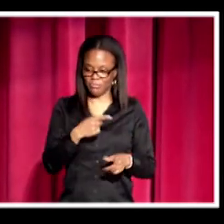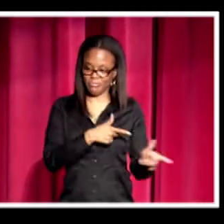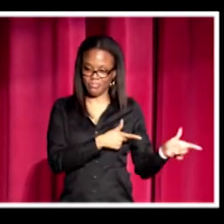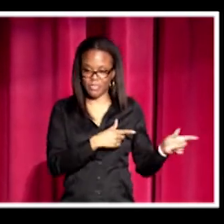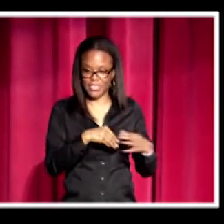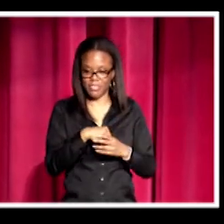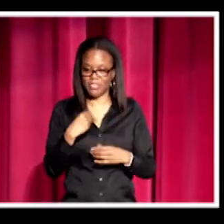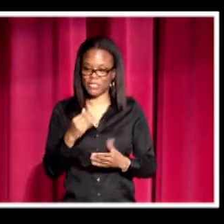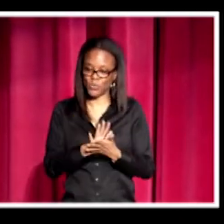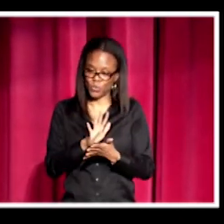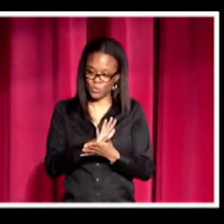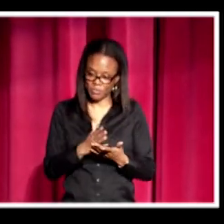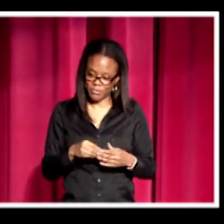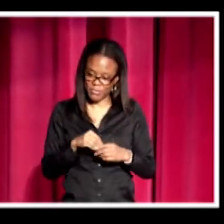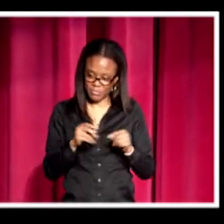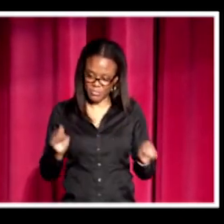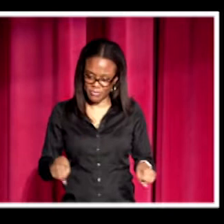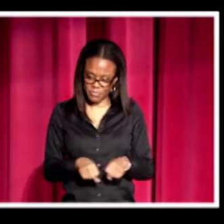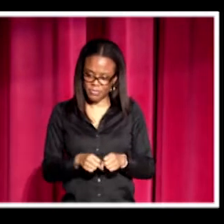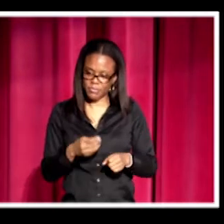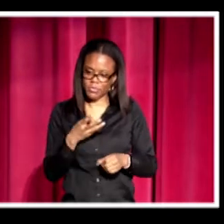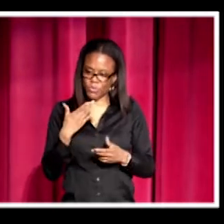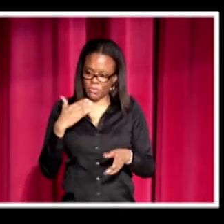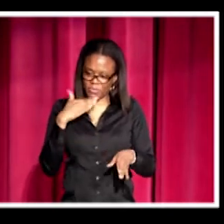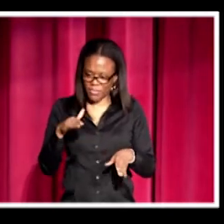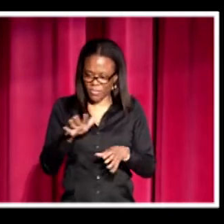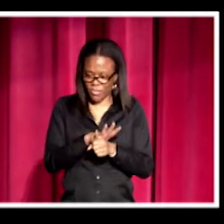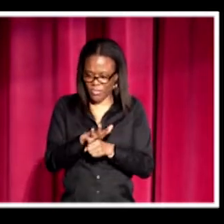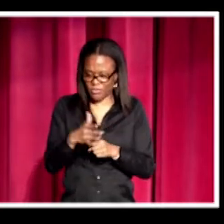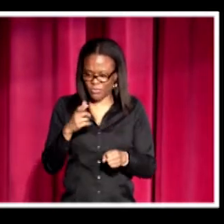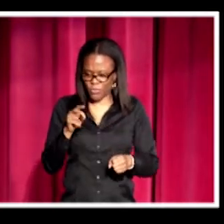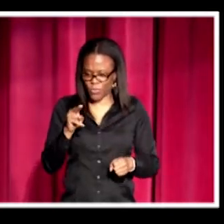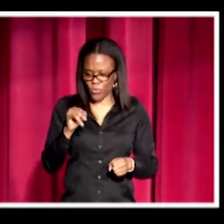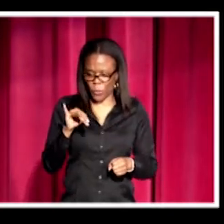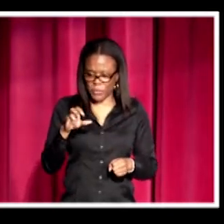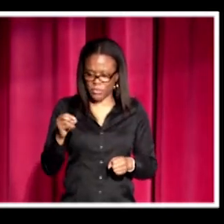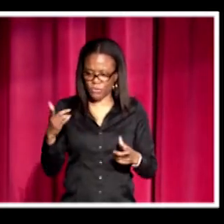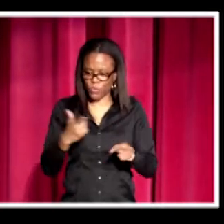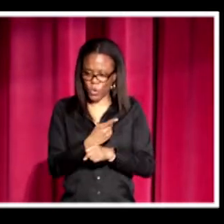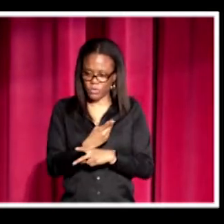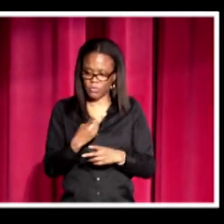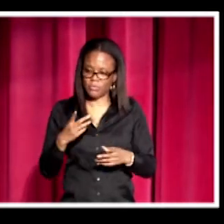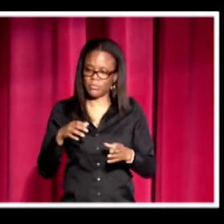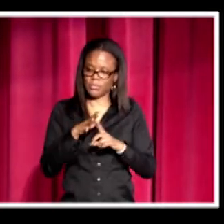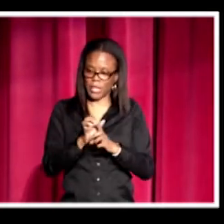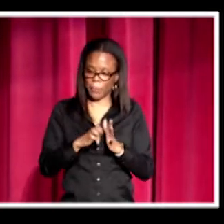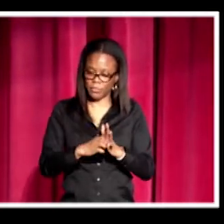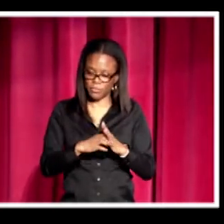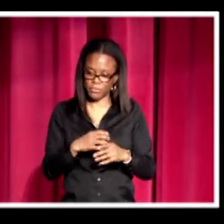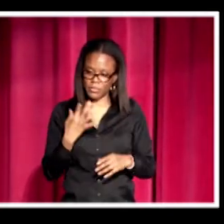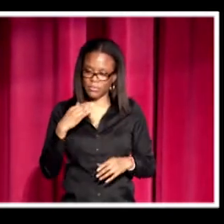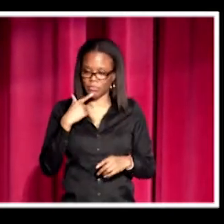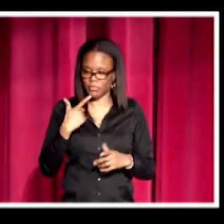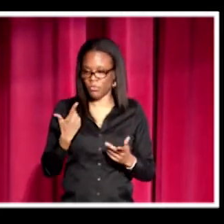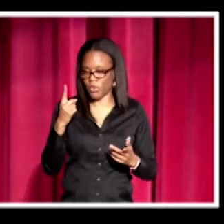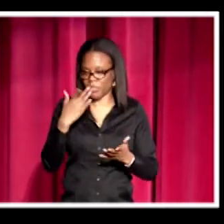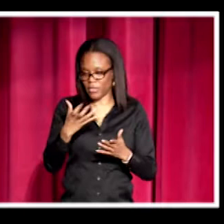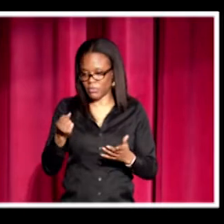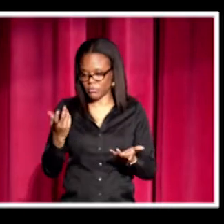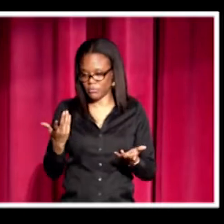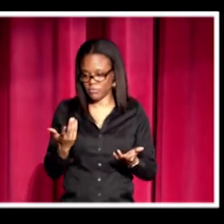our schools. It's bad enough that Senator Rubio is the worst kind of example of saying one thing to